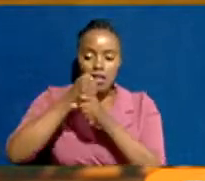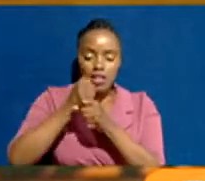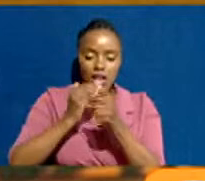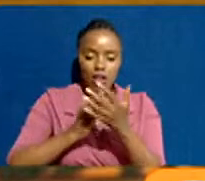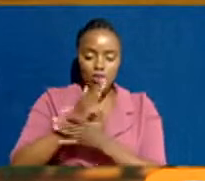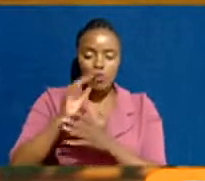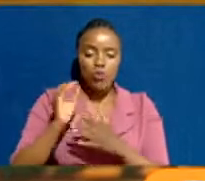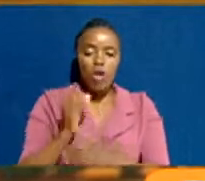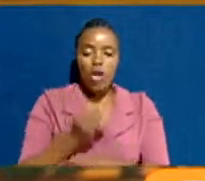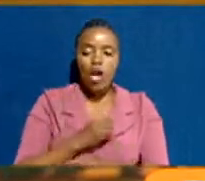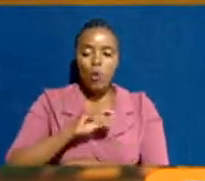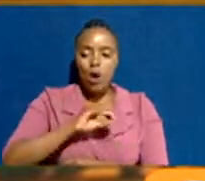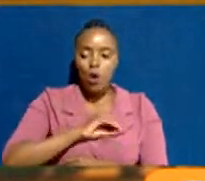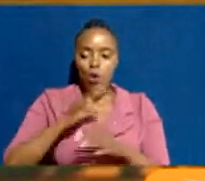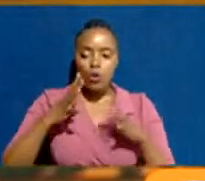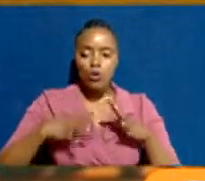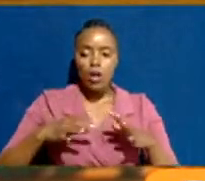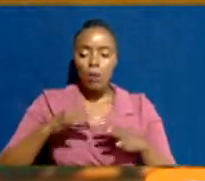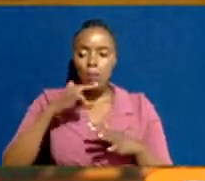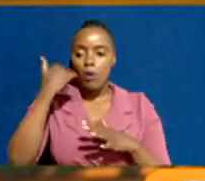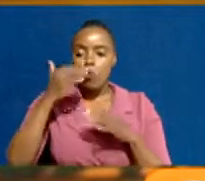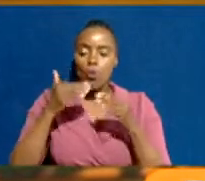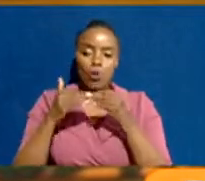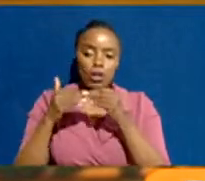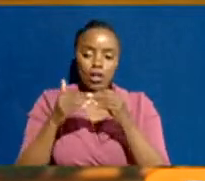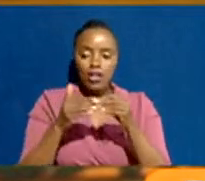people, who should be leading the way,